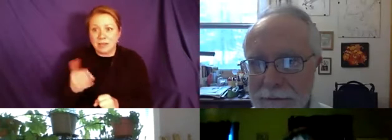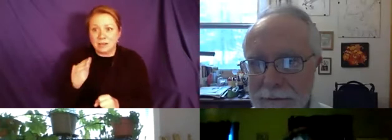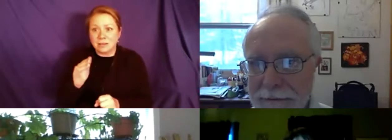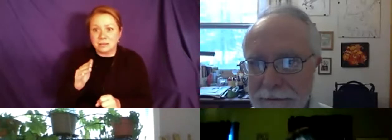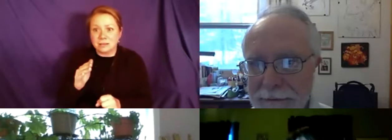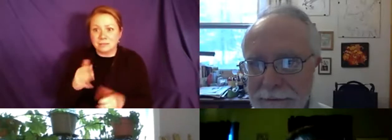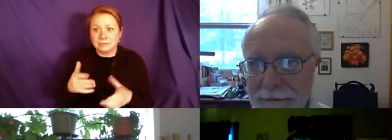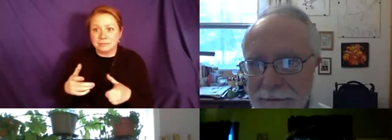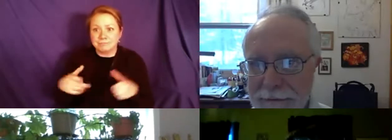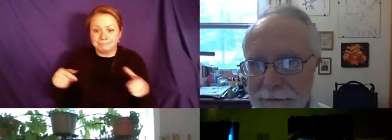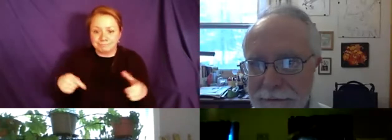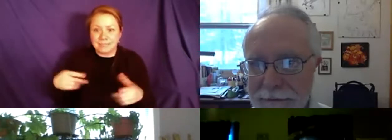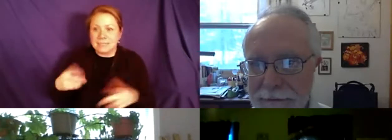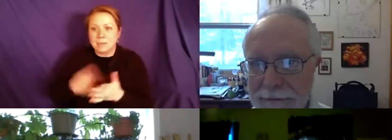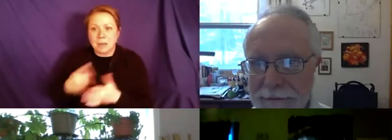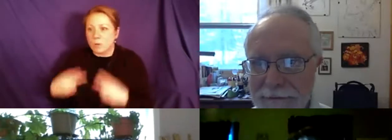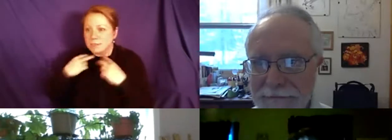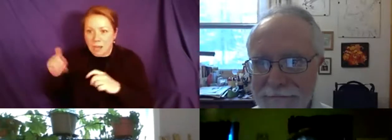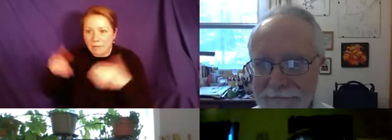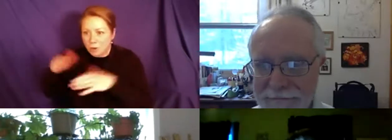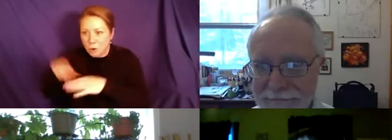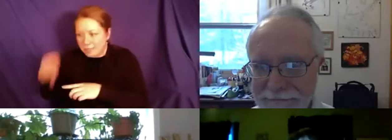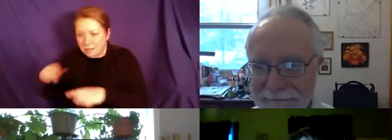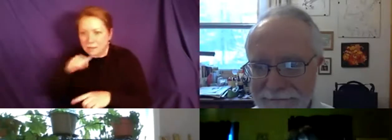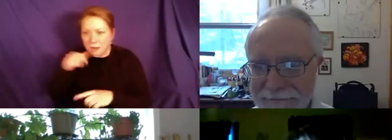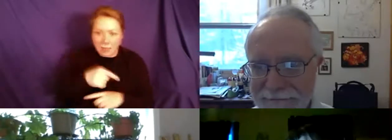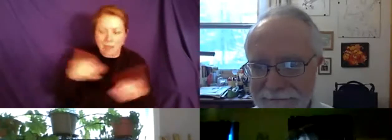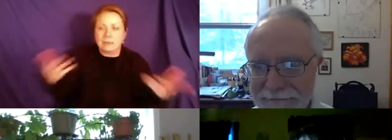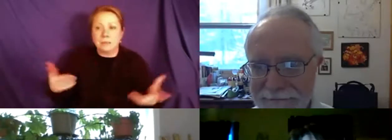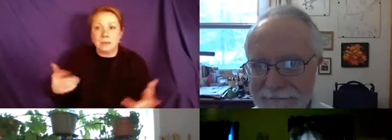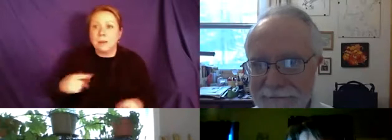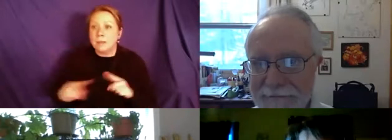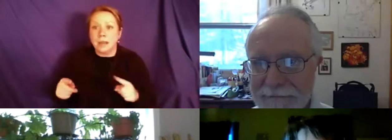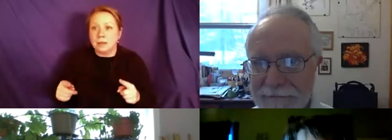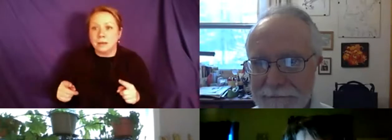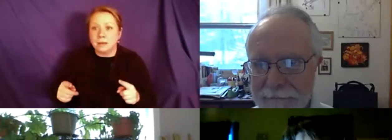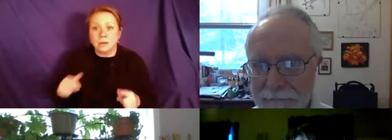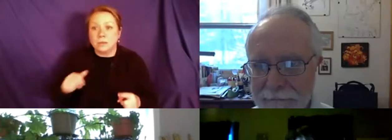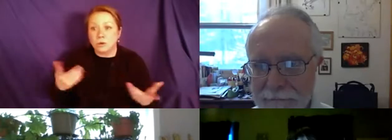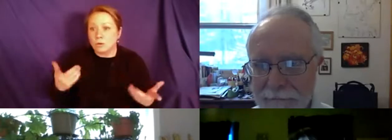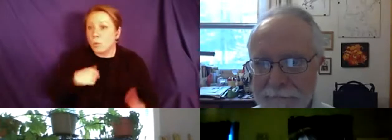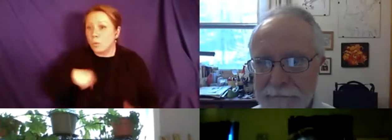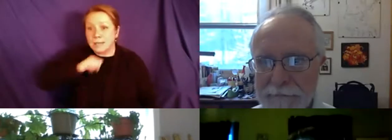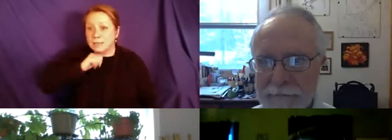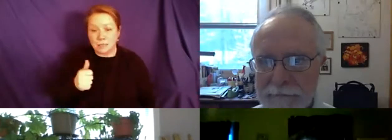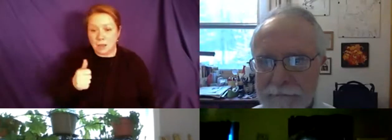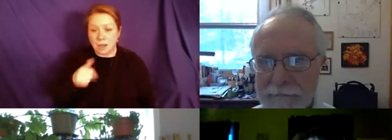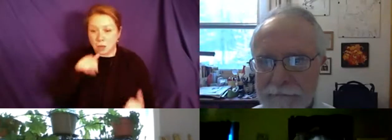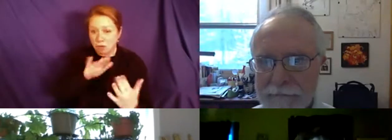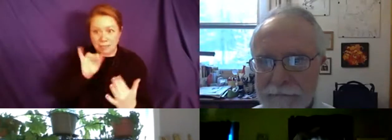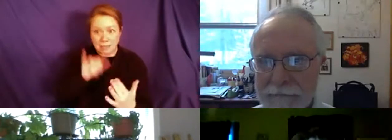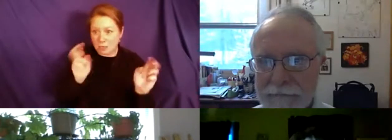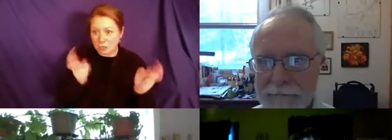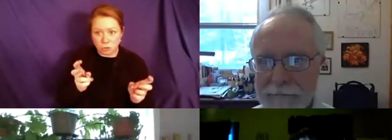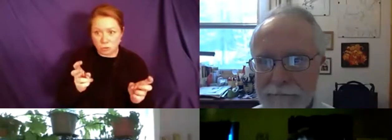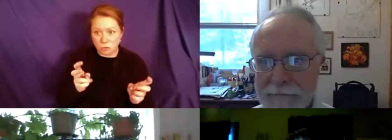plate that we don't have a choice about addressing. So we did not. I will say right up front, we did not address it. You know,